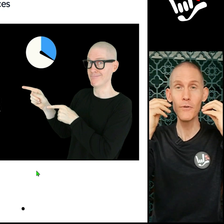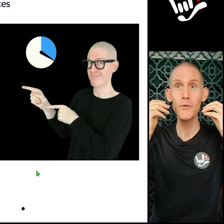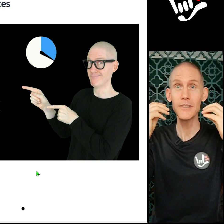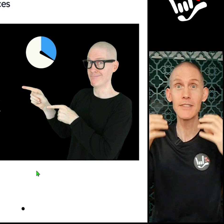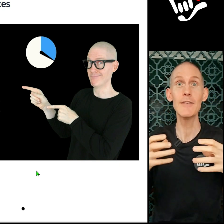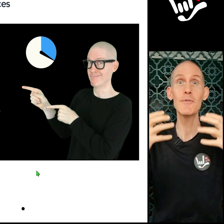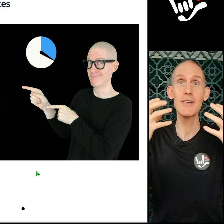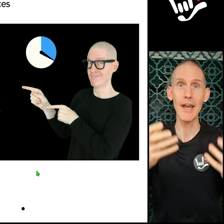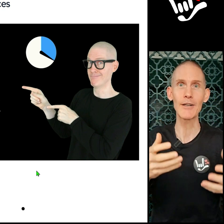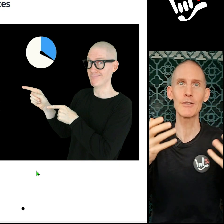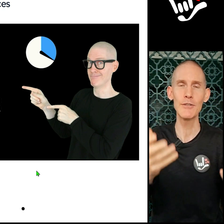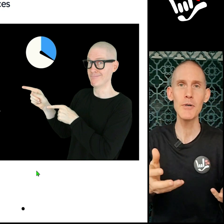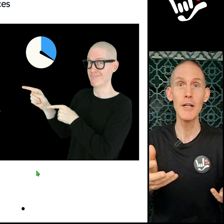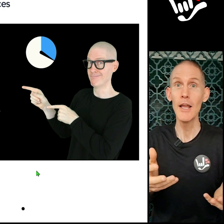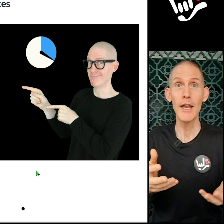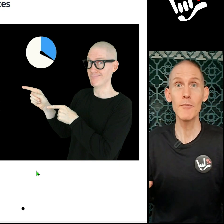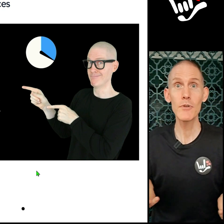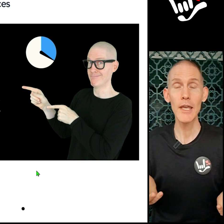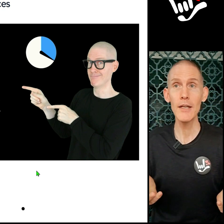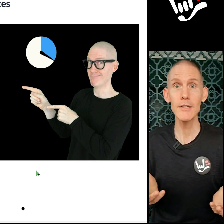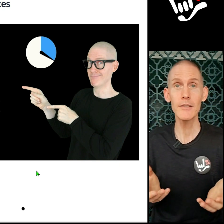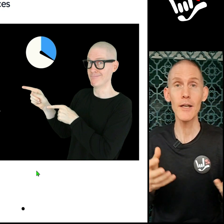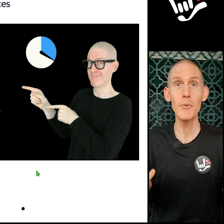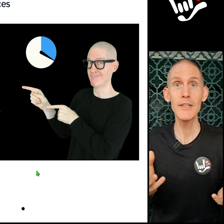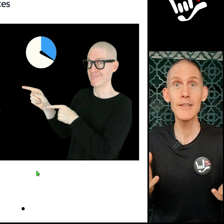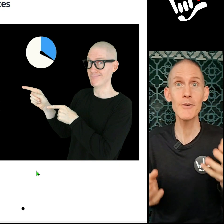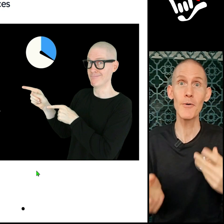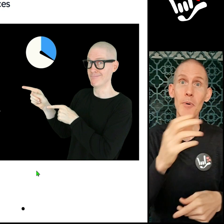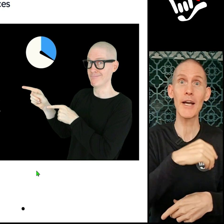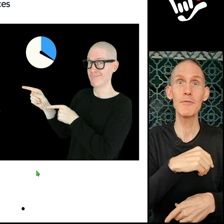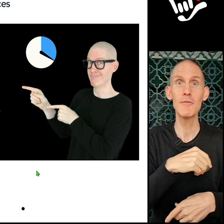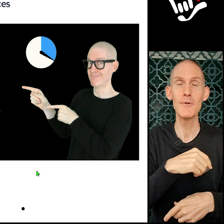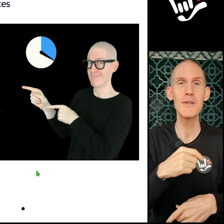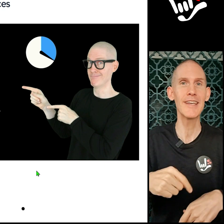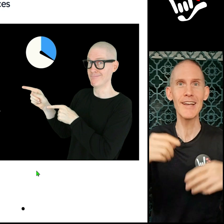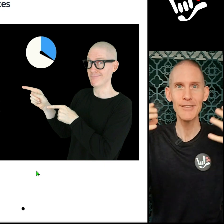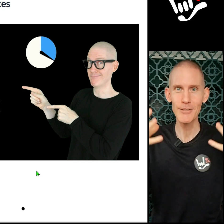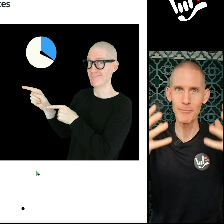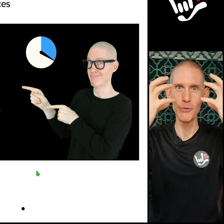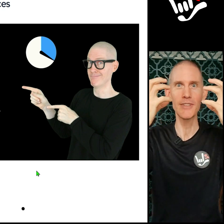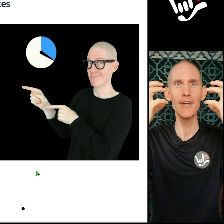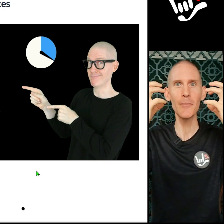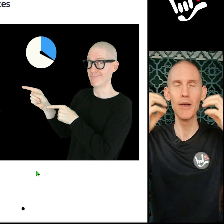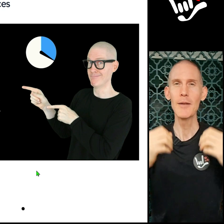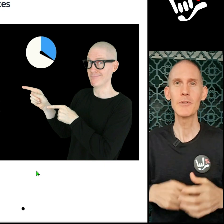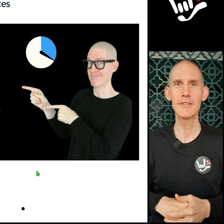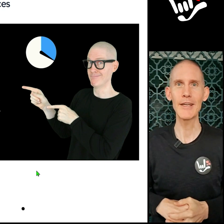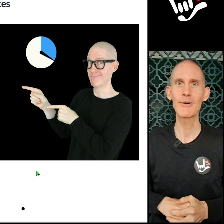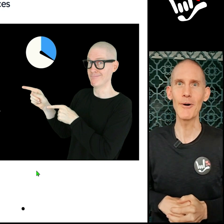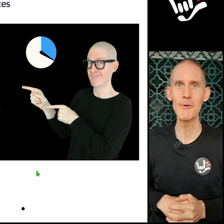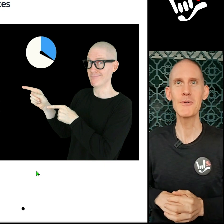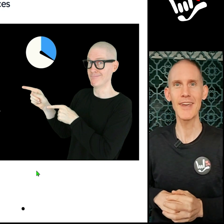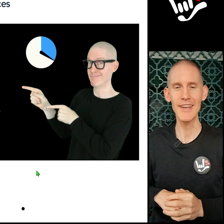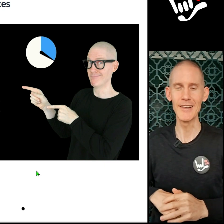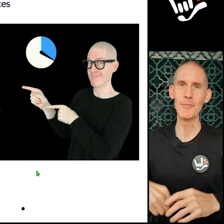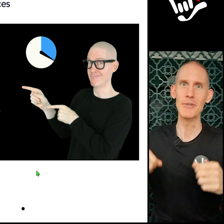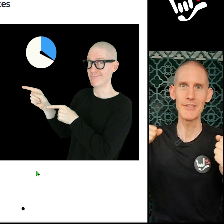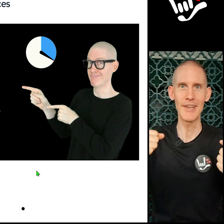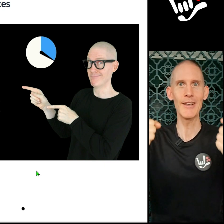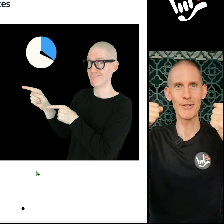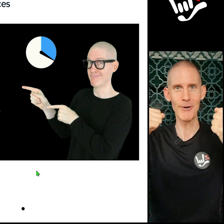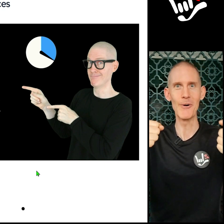do review and see if you can actually do it. And if you can't, it's not a big deal. Go back and review it again and just boost it up. Mistakes are